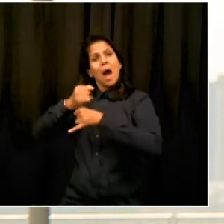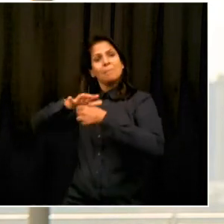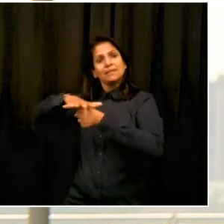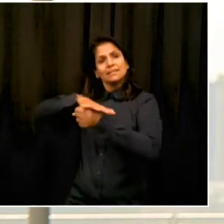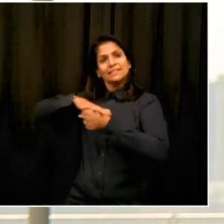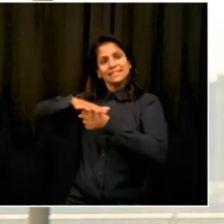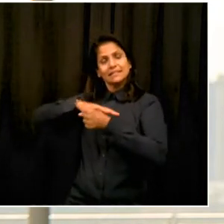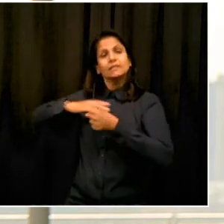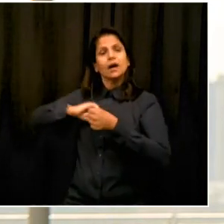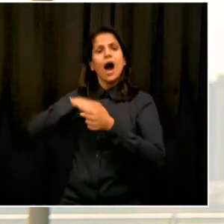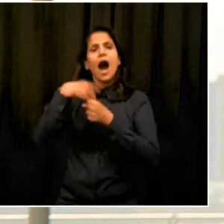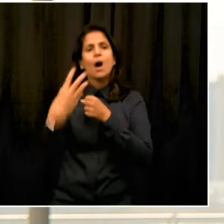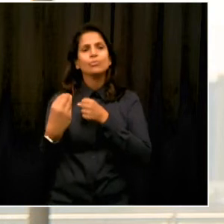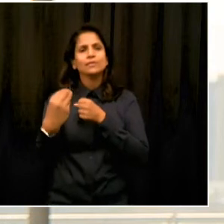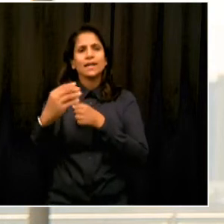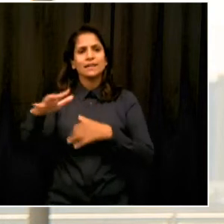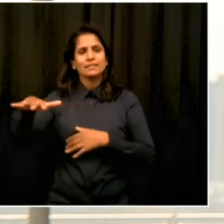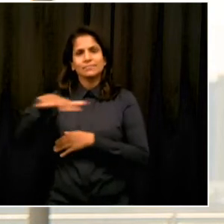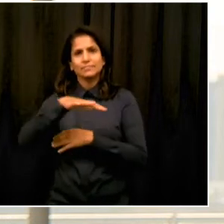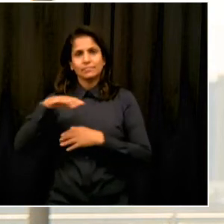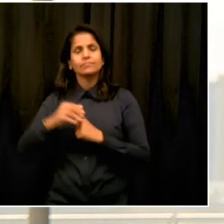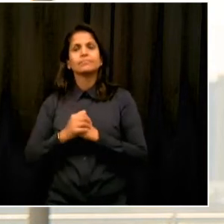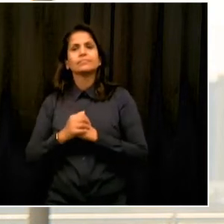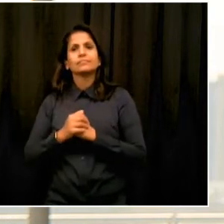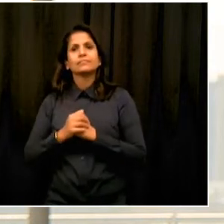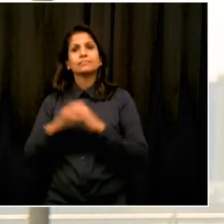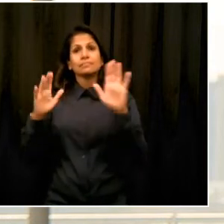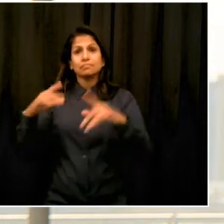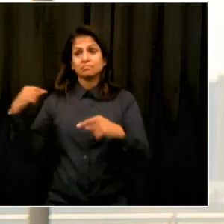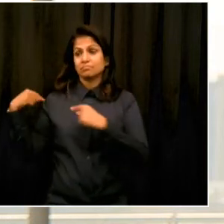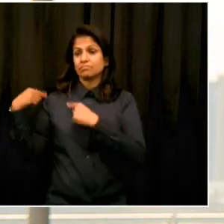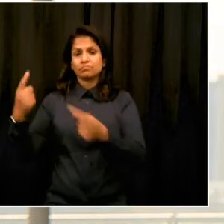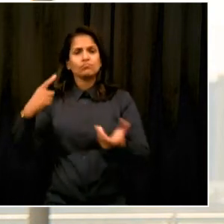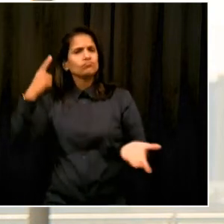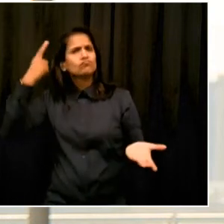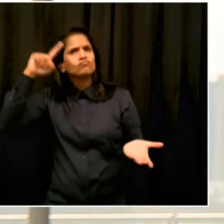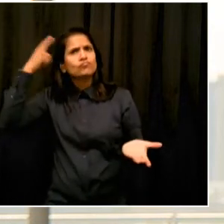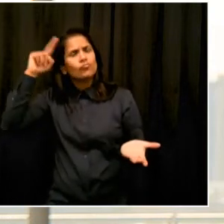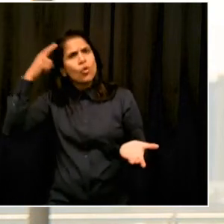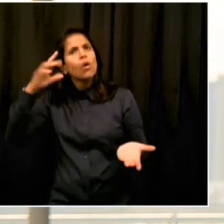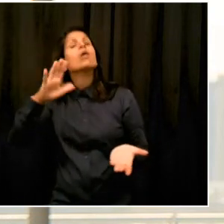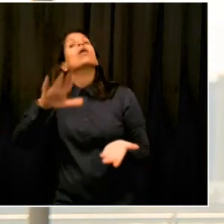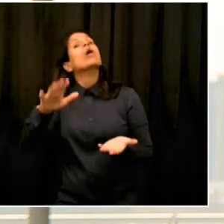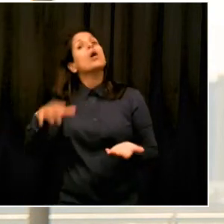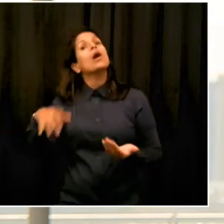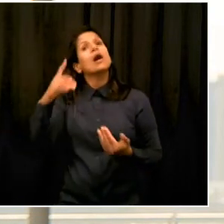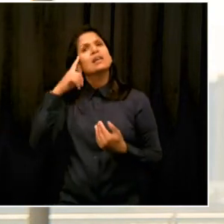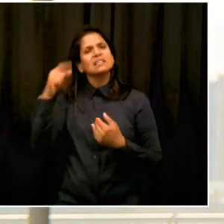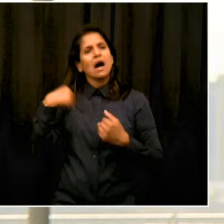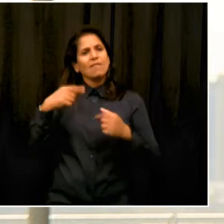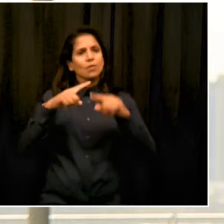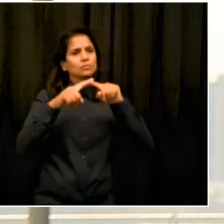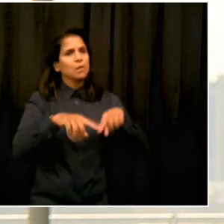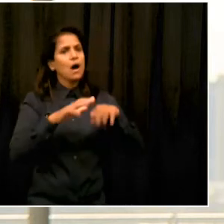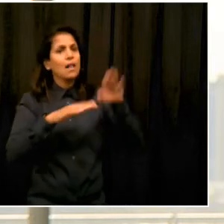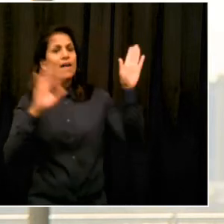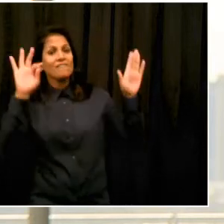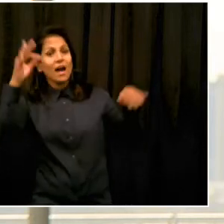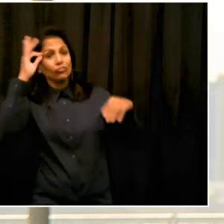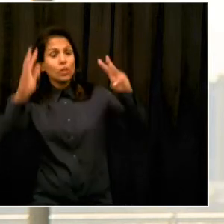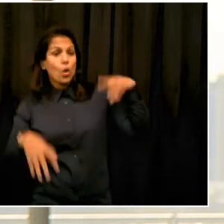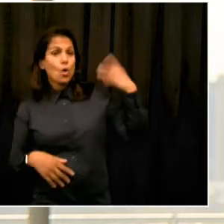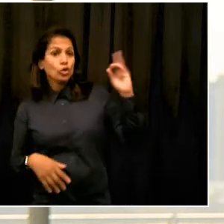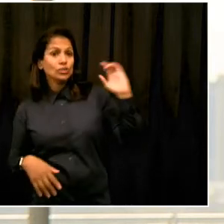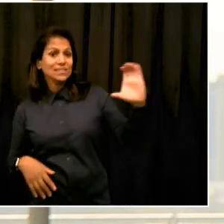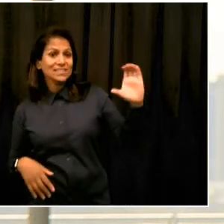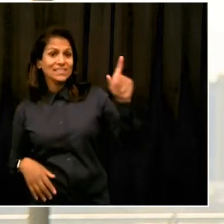chains to solve our challenges. That's why we took matters into our own hands. We built over 8.4